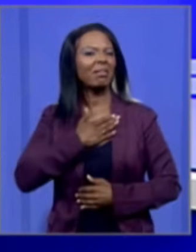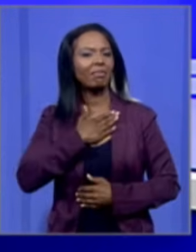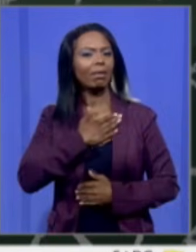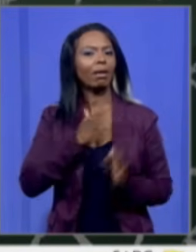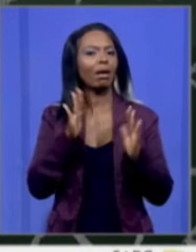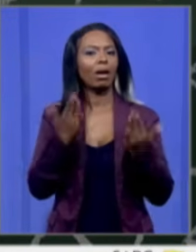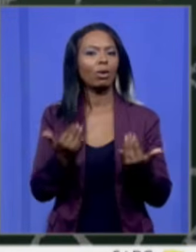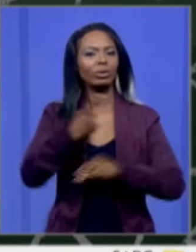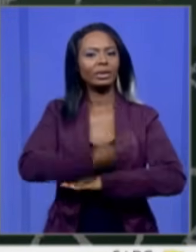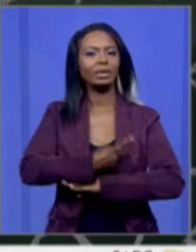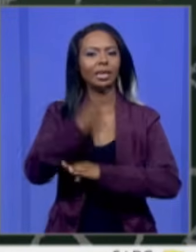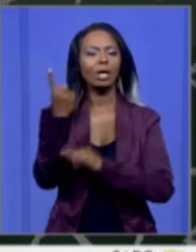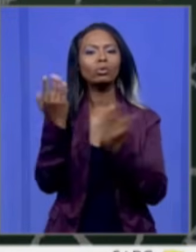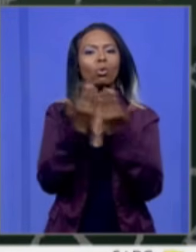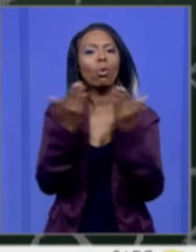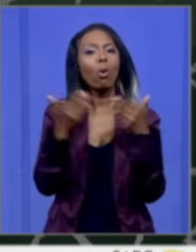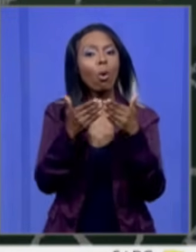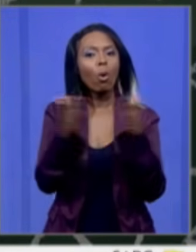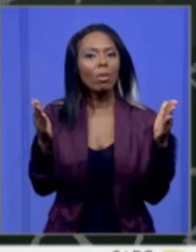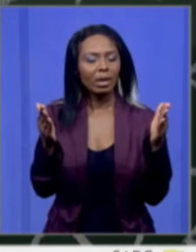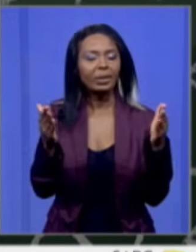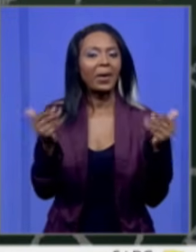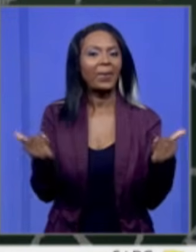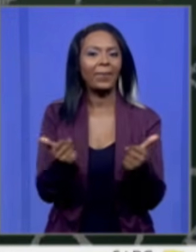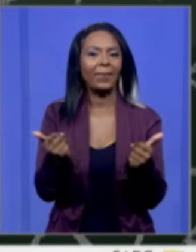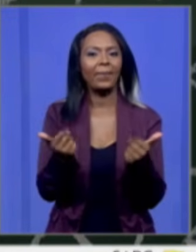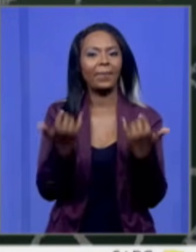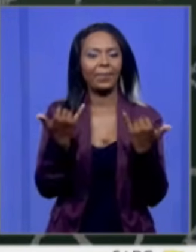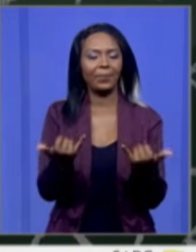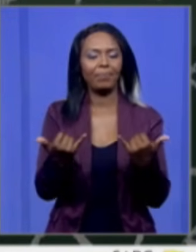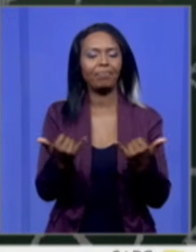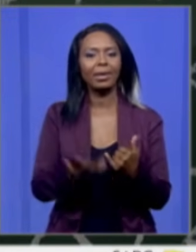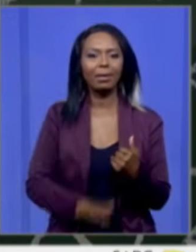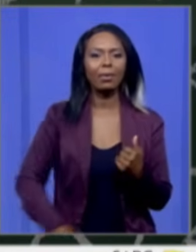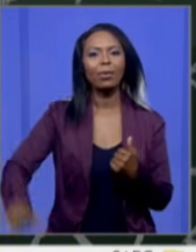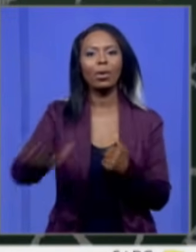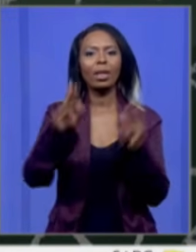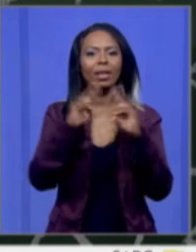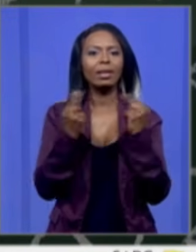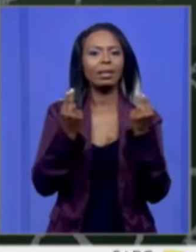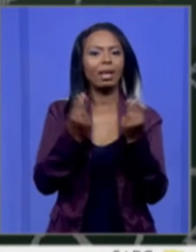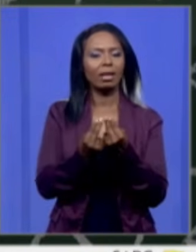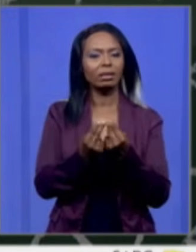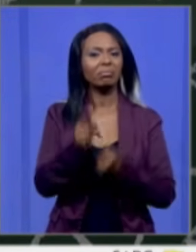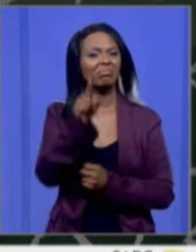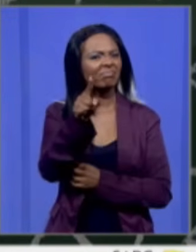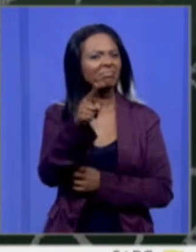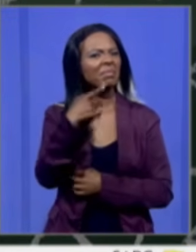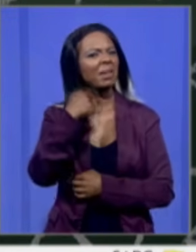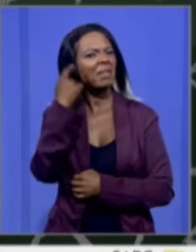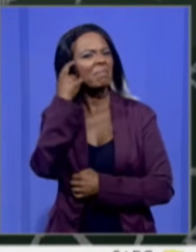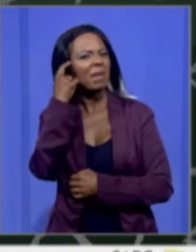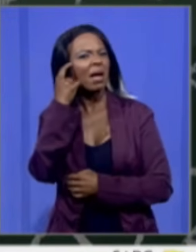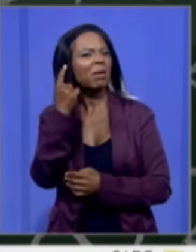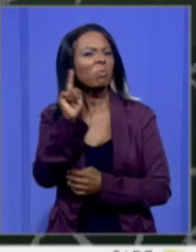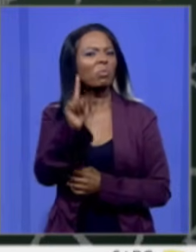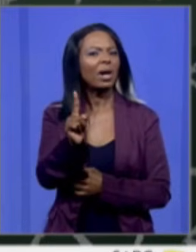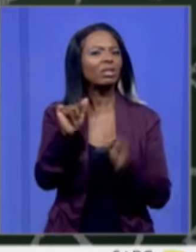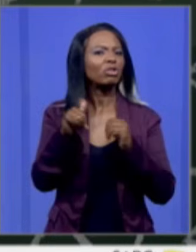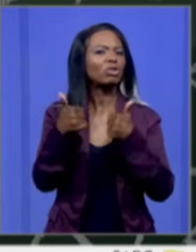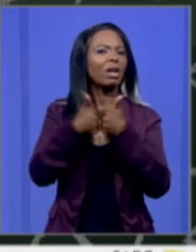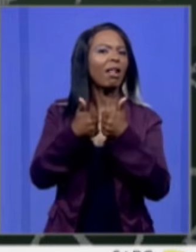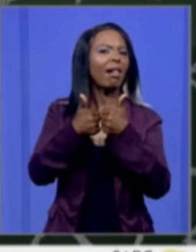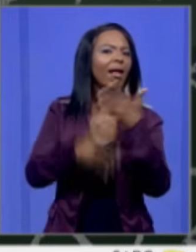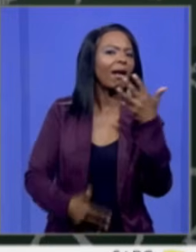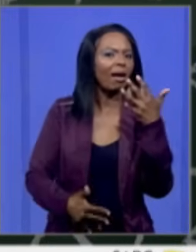ke letšatši la mathomo la go bulwa ga dikolo semmušo go ralala le naga. Ra botšiša gore na ke ditlhohlo dife tšeo